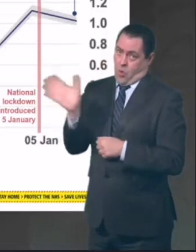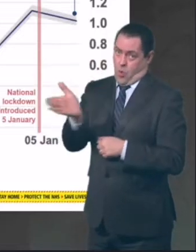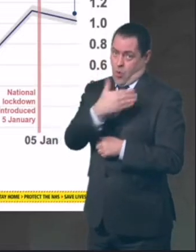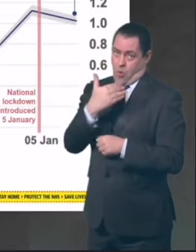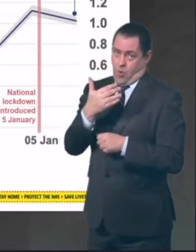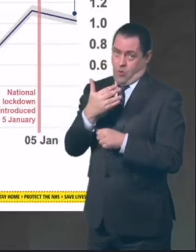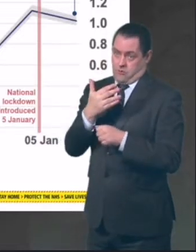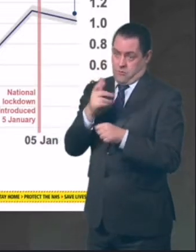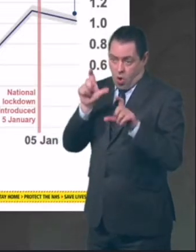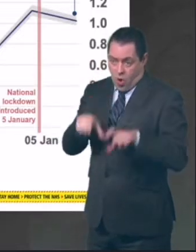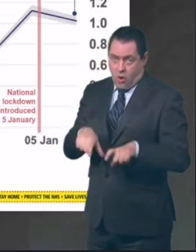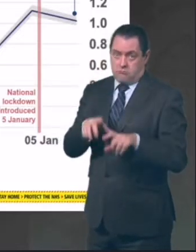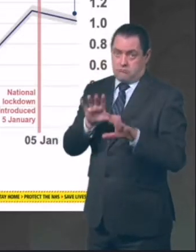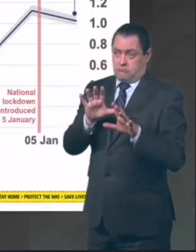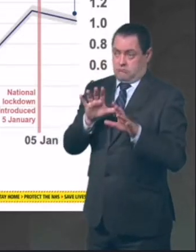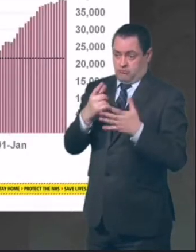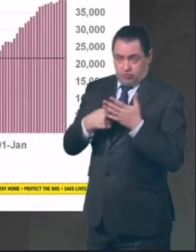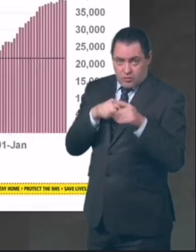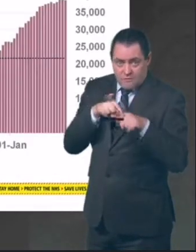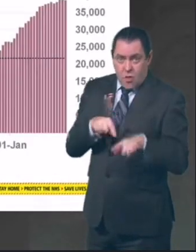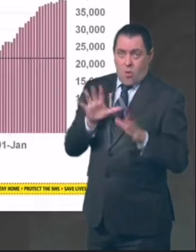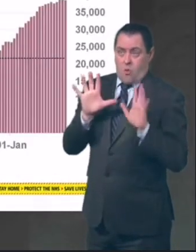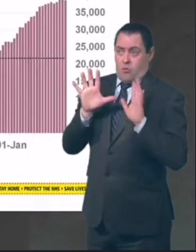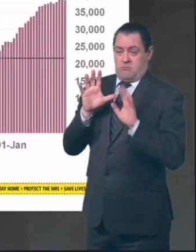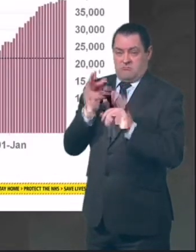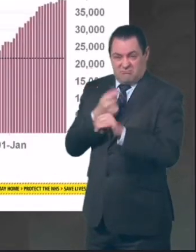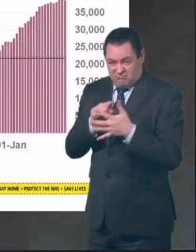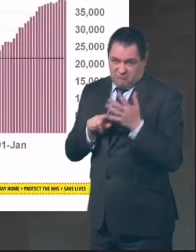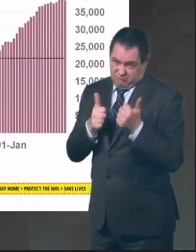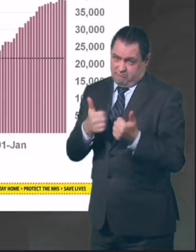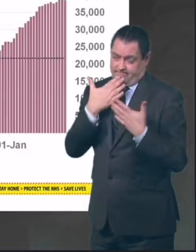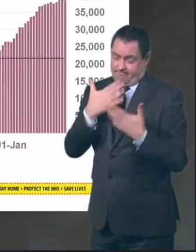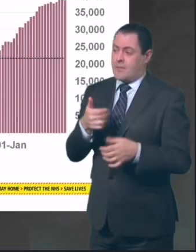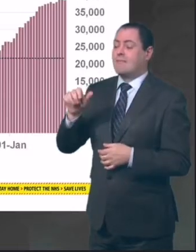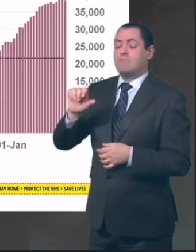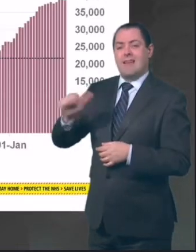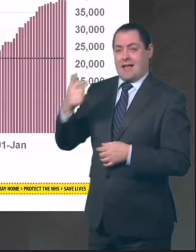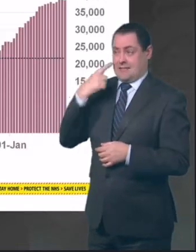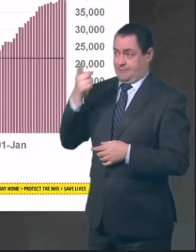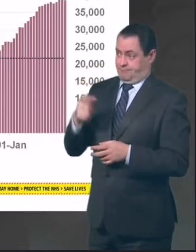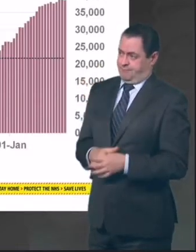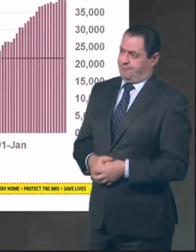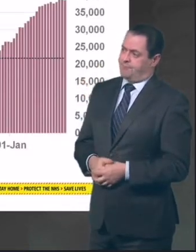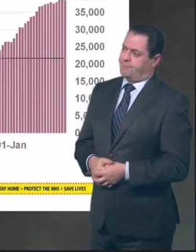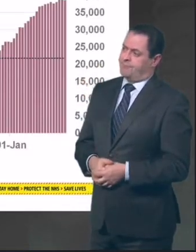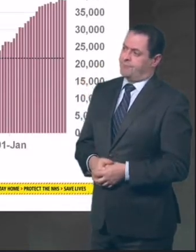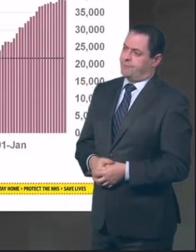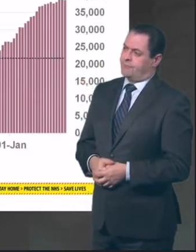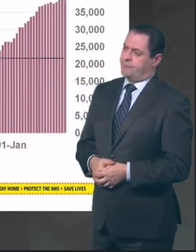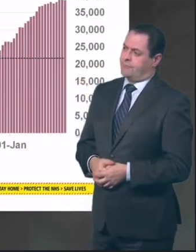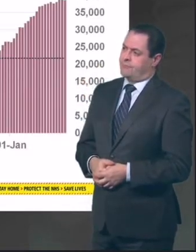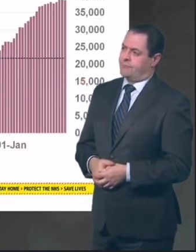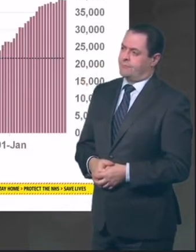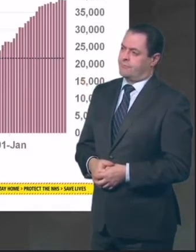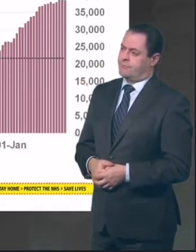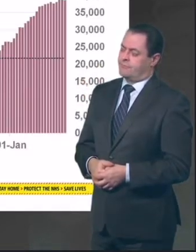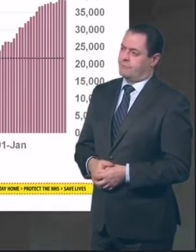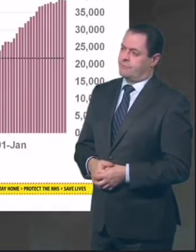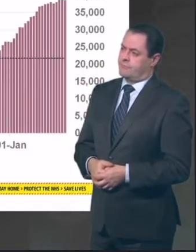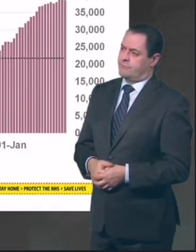go outside. Next slide, please. This then looks at the number of people